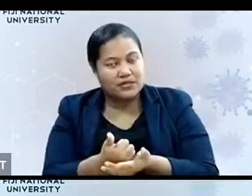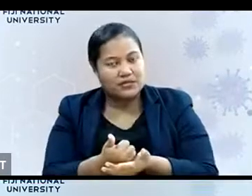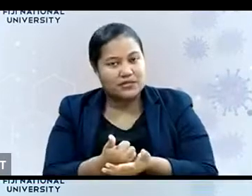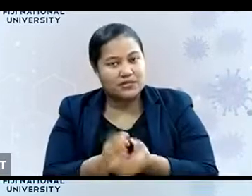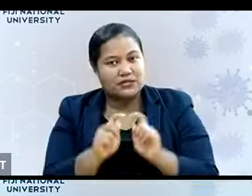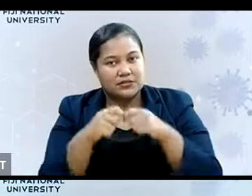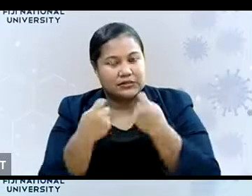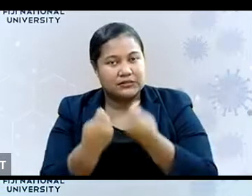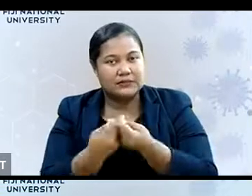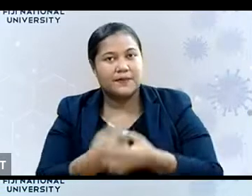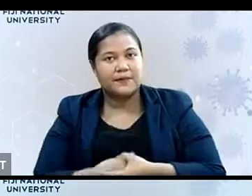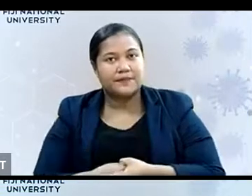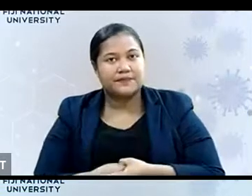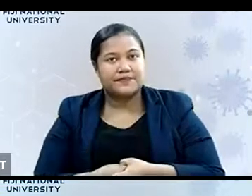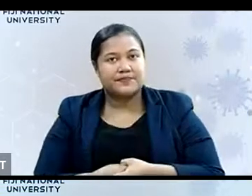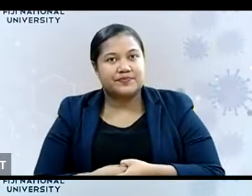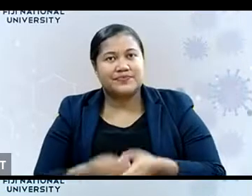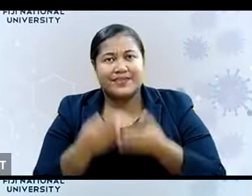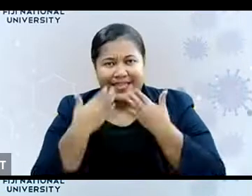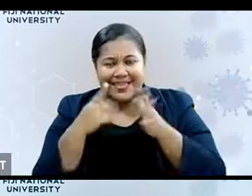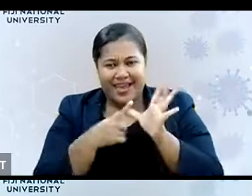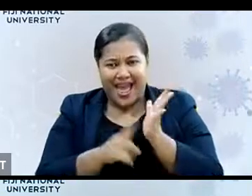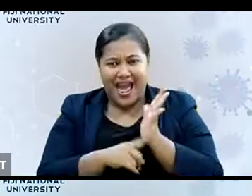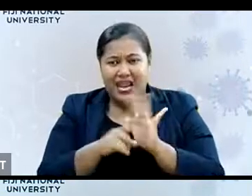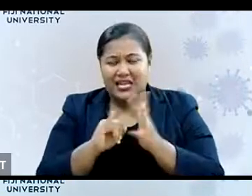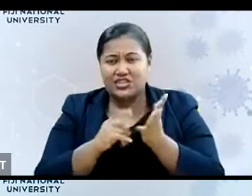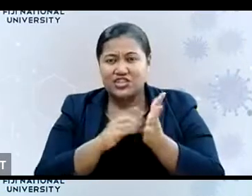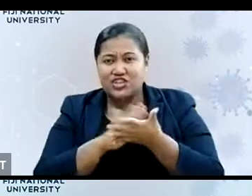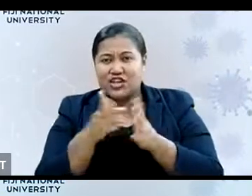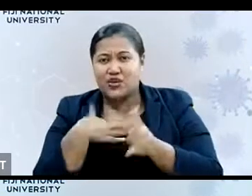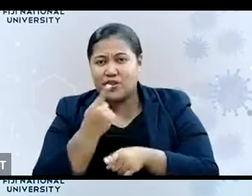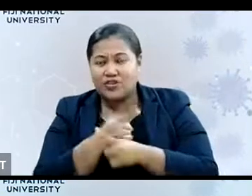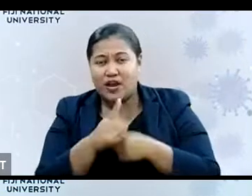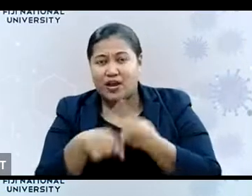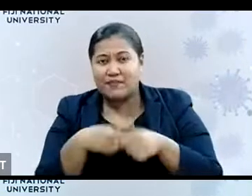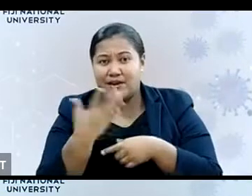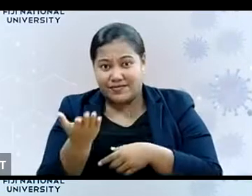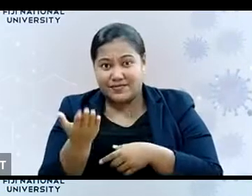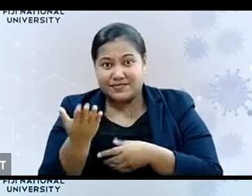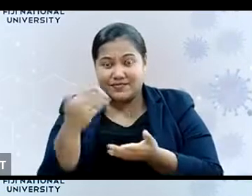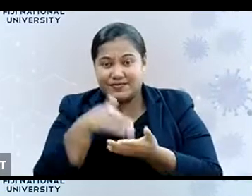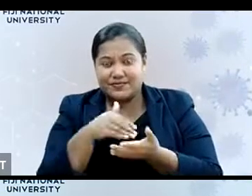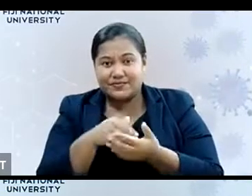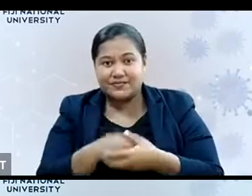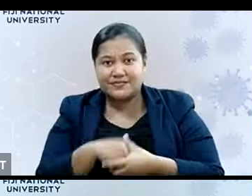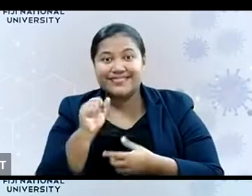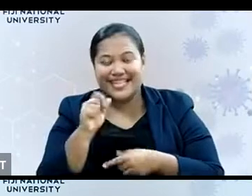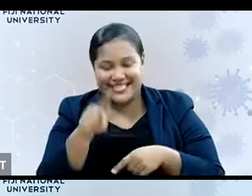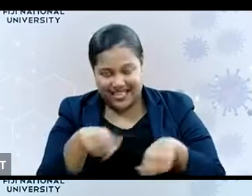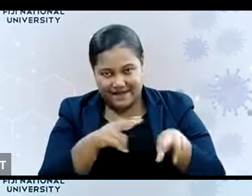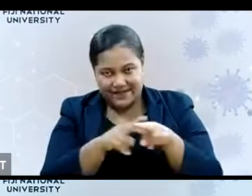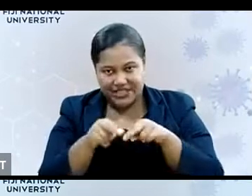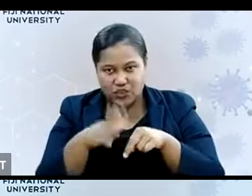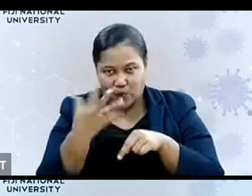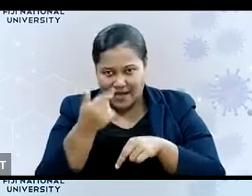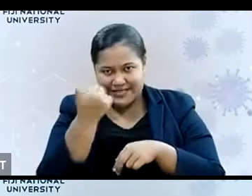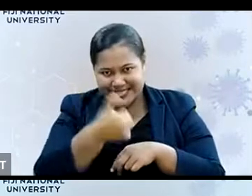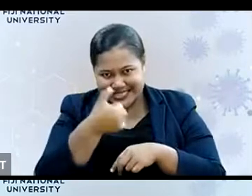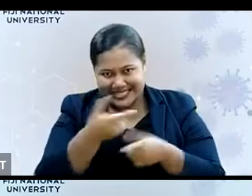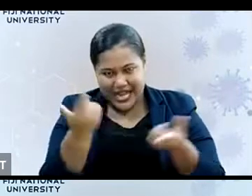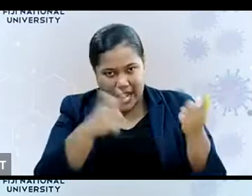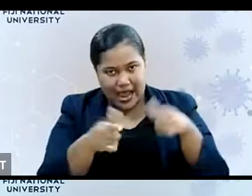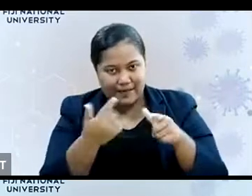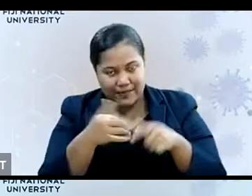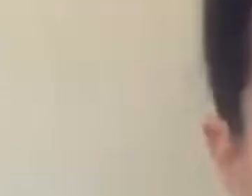James. Maybe Alicia, I think you might want to extend on that question. Yeah, go ahead. Yeah, so in Fiji, we have 6 labs that currently do